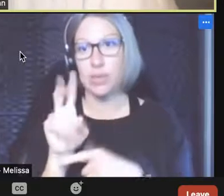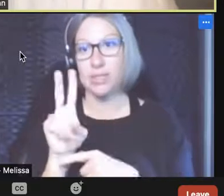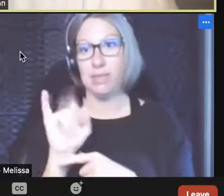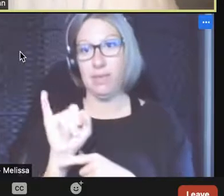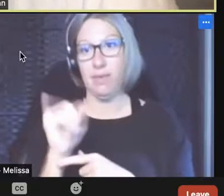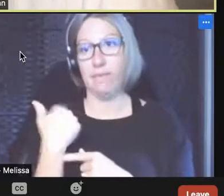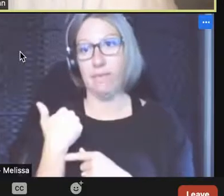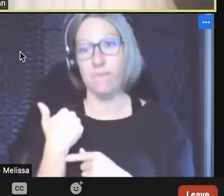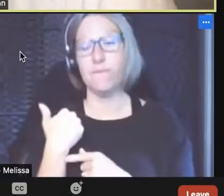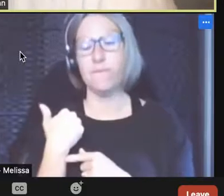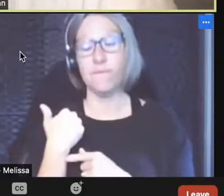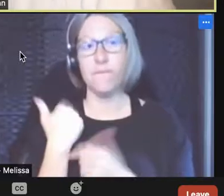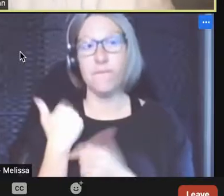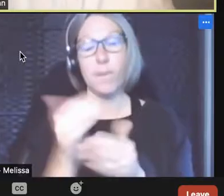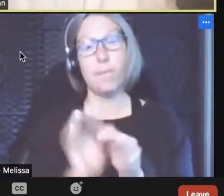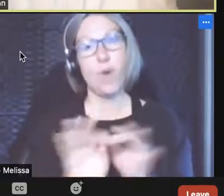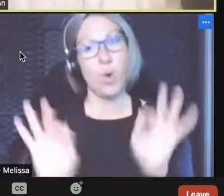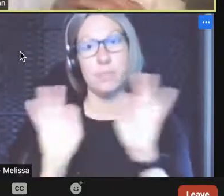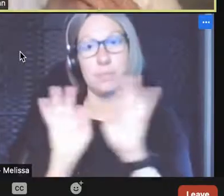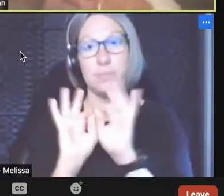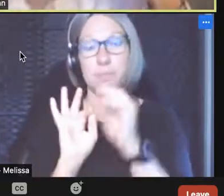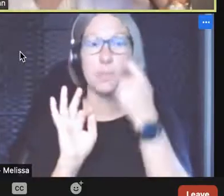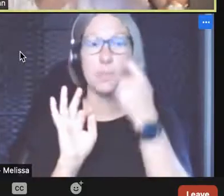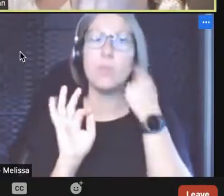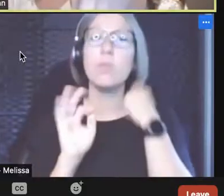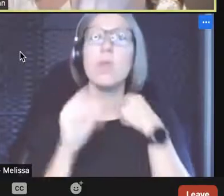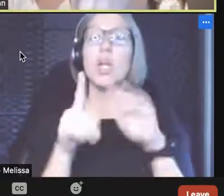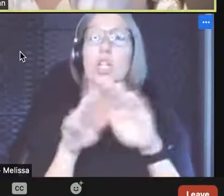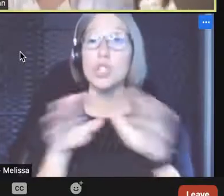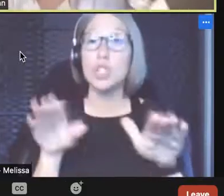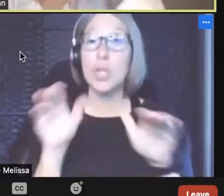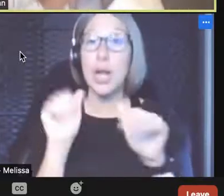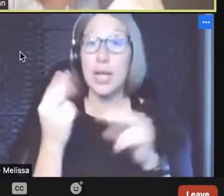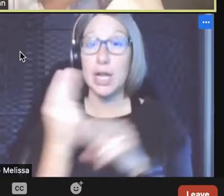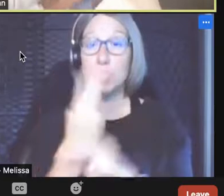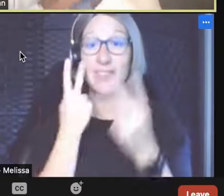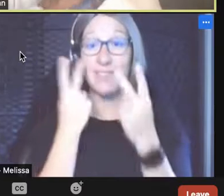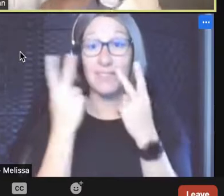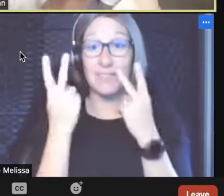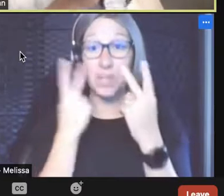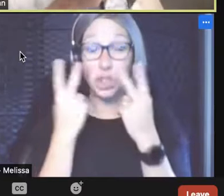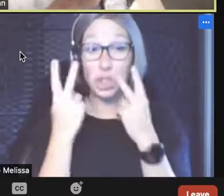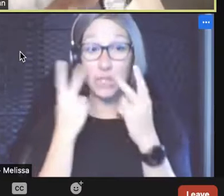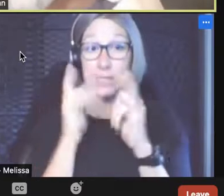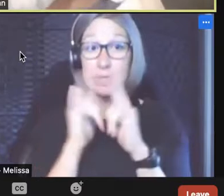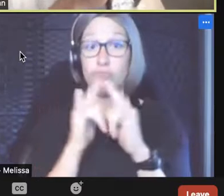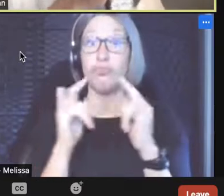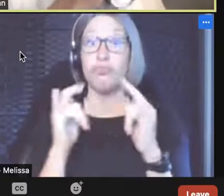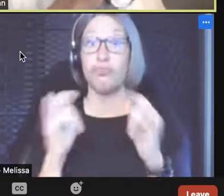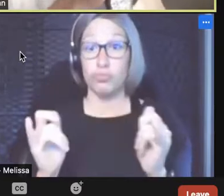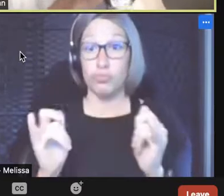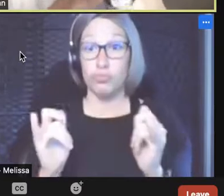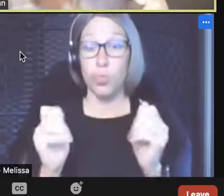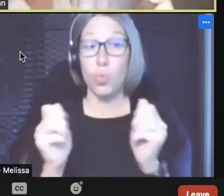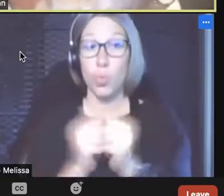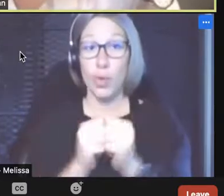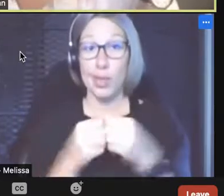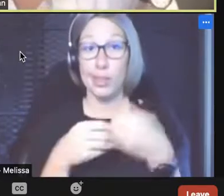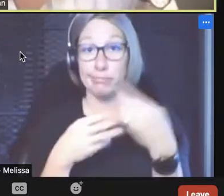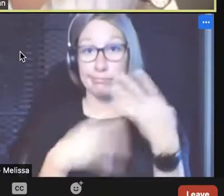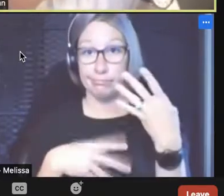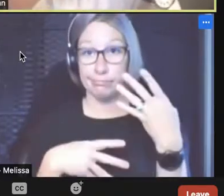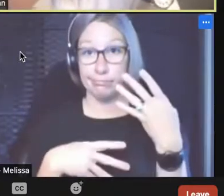important. Is the child able to use vision simultaneously in combination with the following